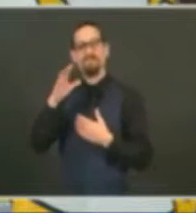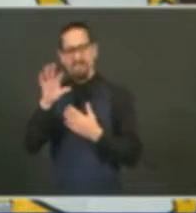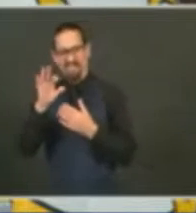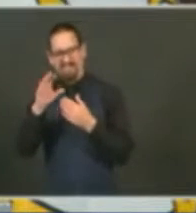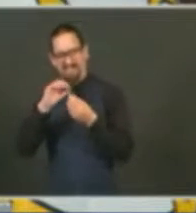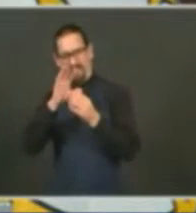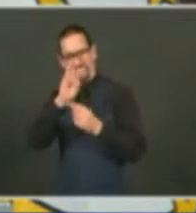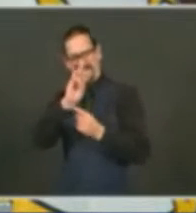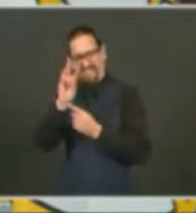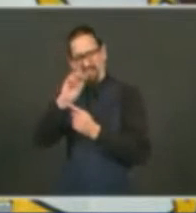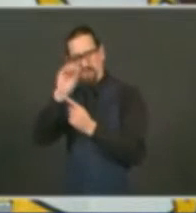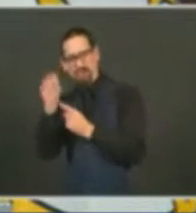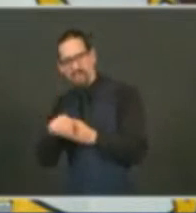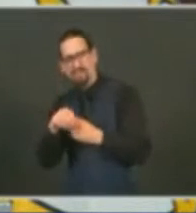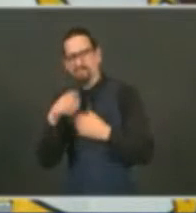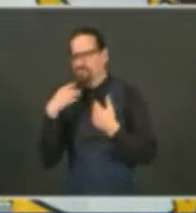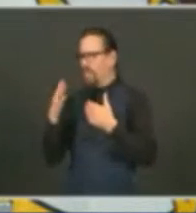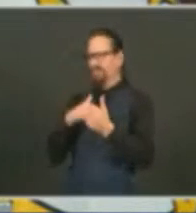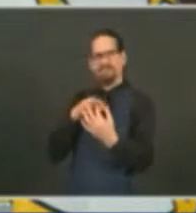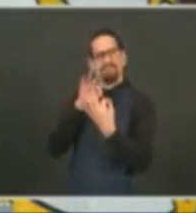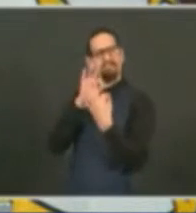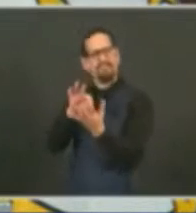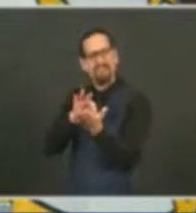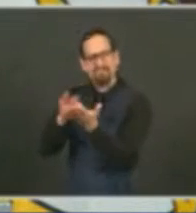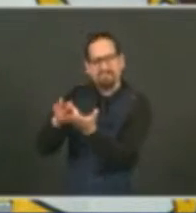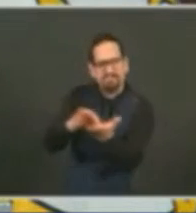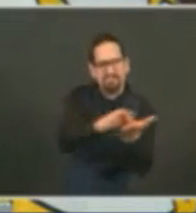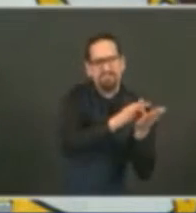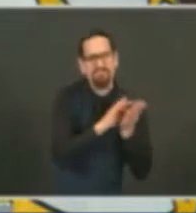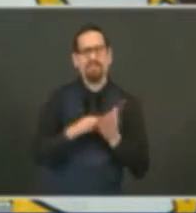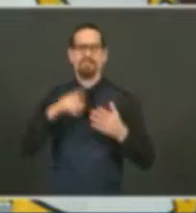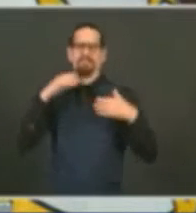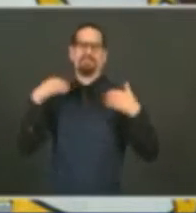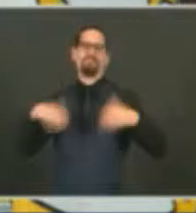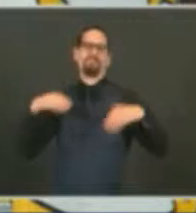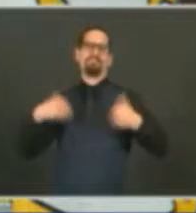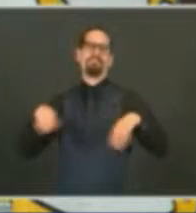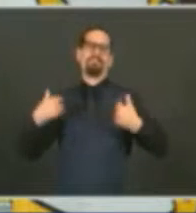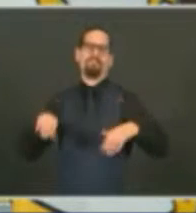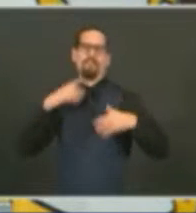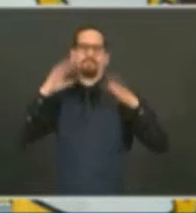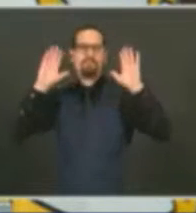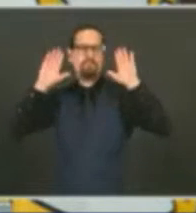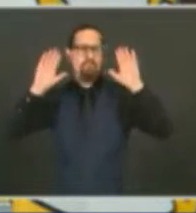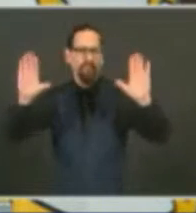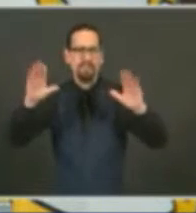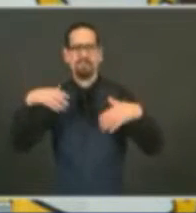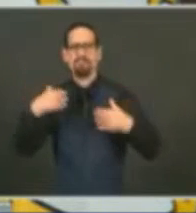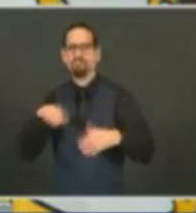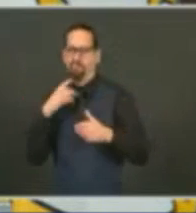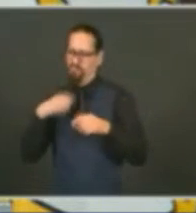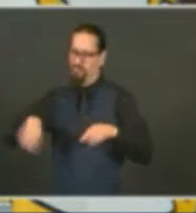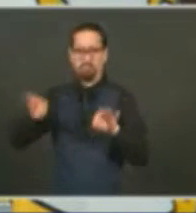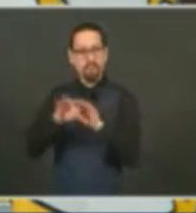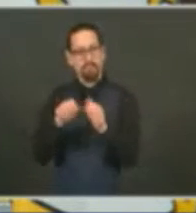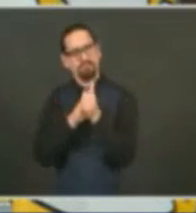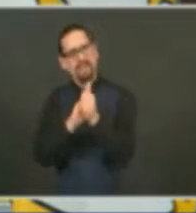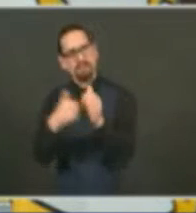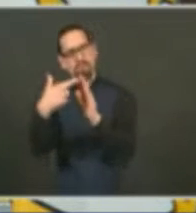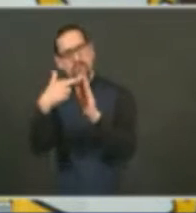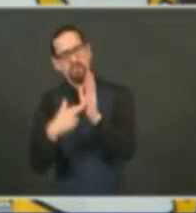fantastic. That tells me people are following the rules and hunkering down. And if that keeps up, that will